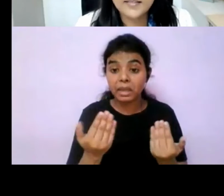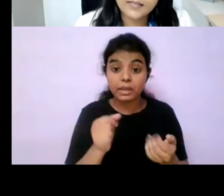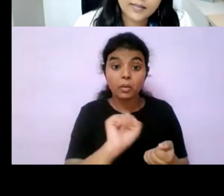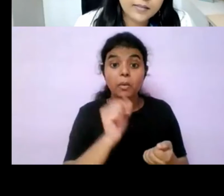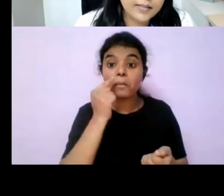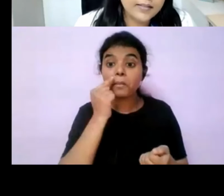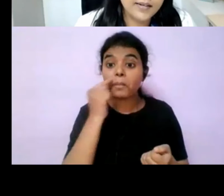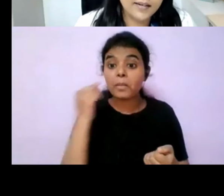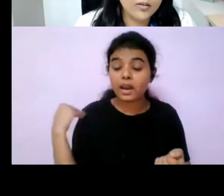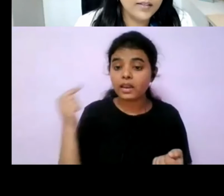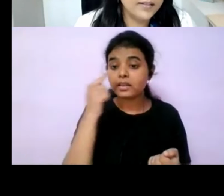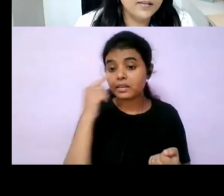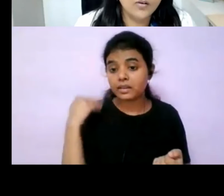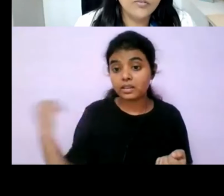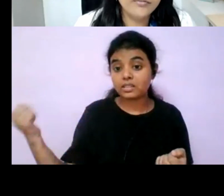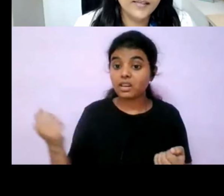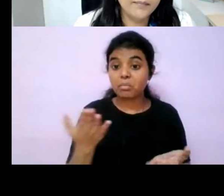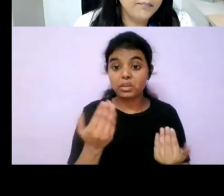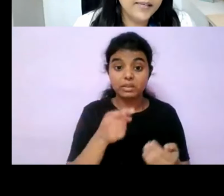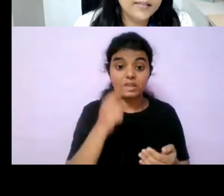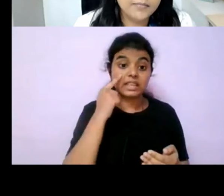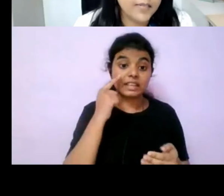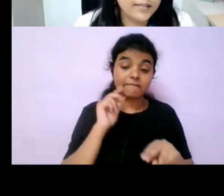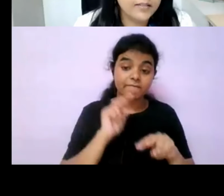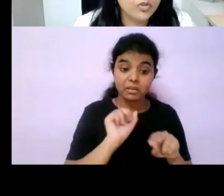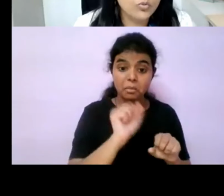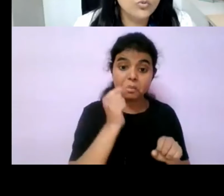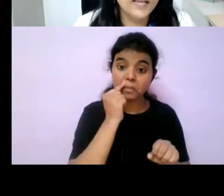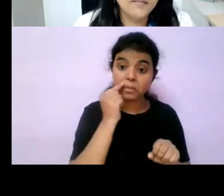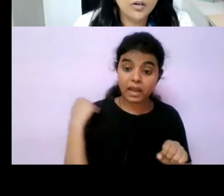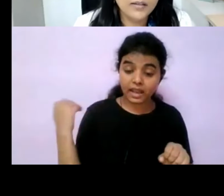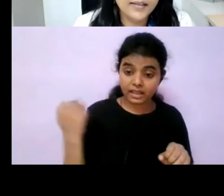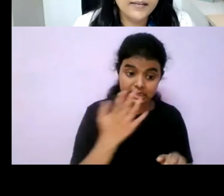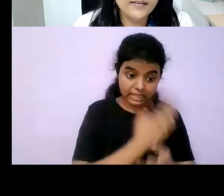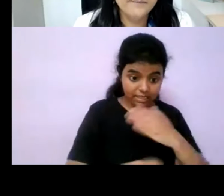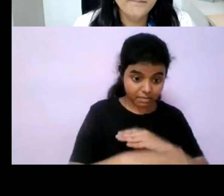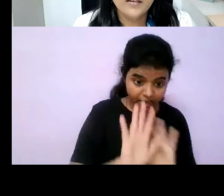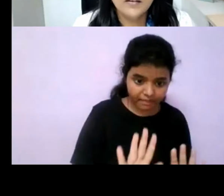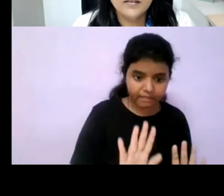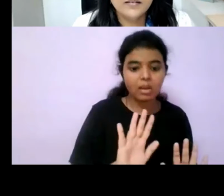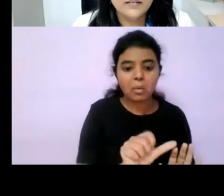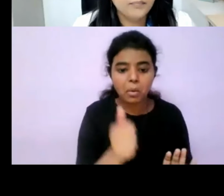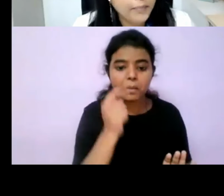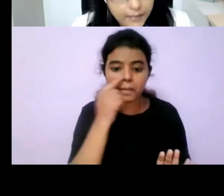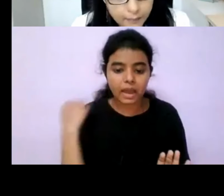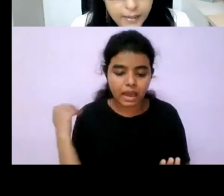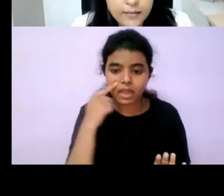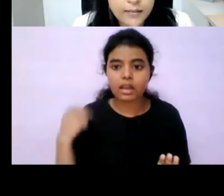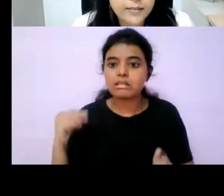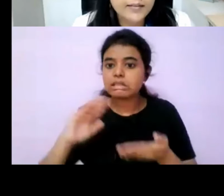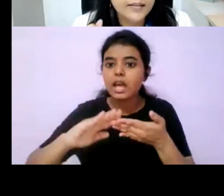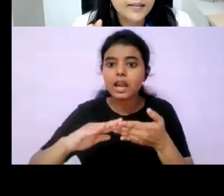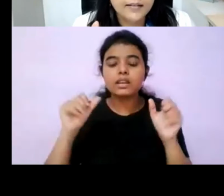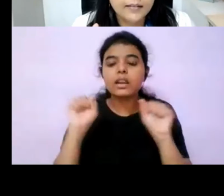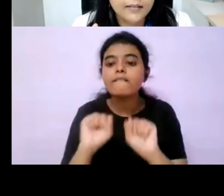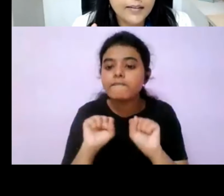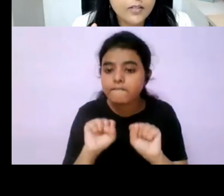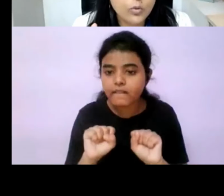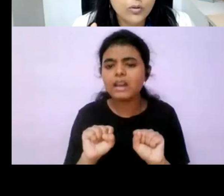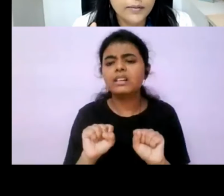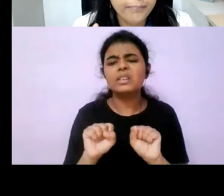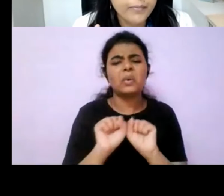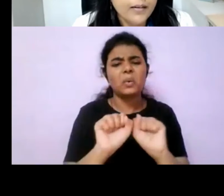are instances recorded of them being subjected to name calling, uh, being abandoned,